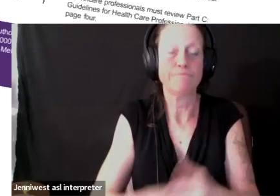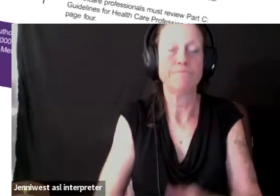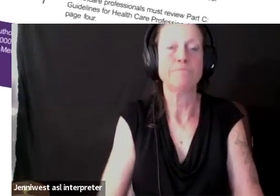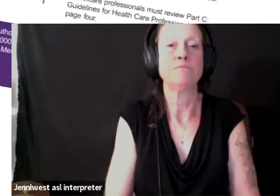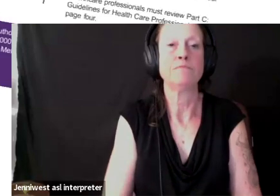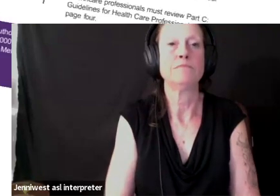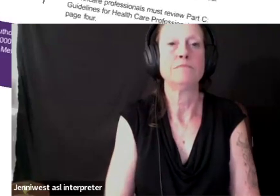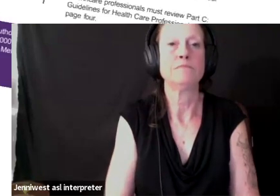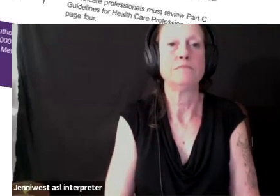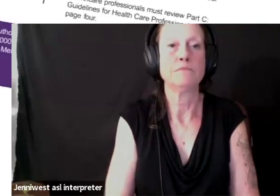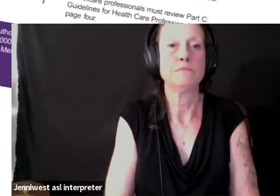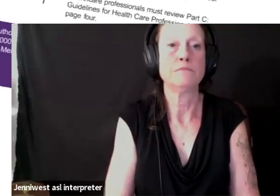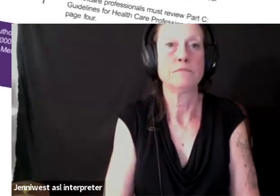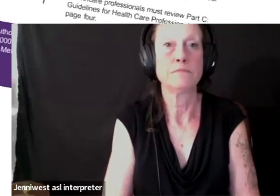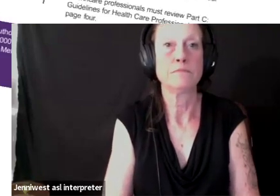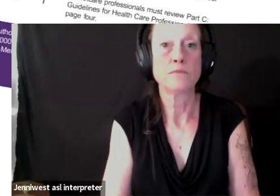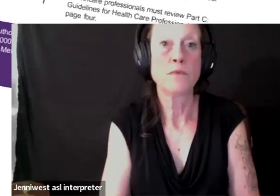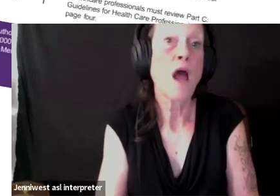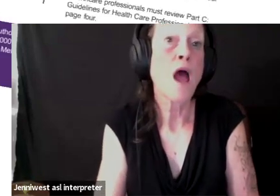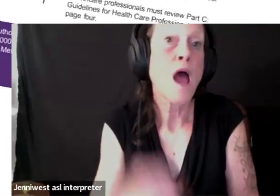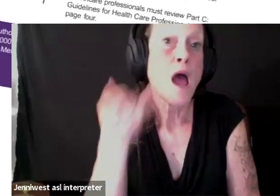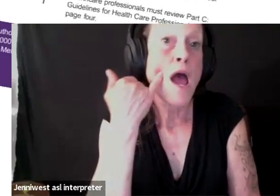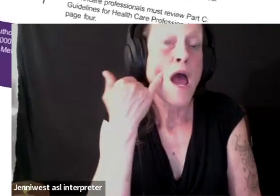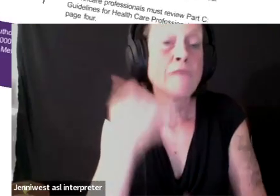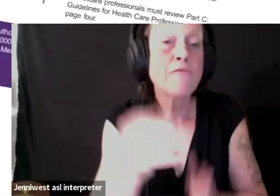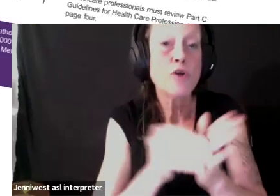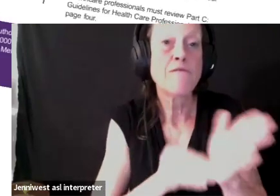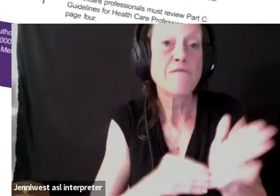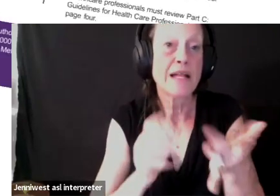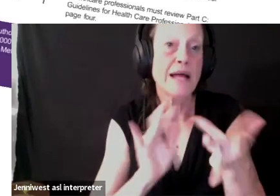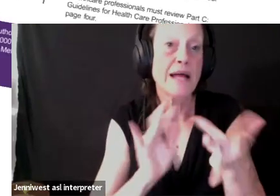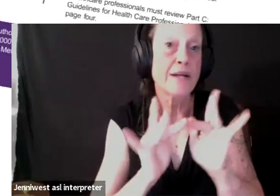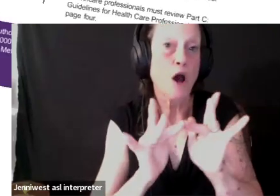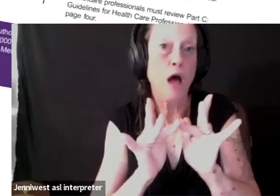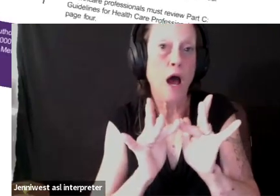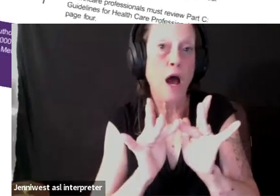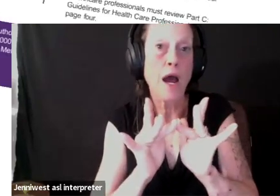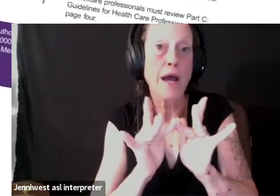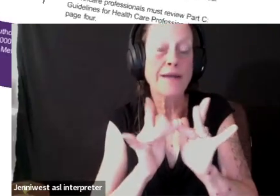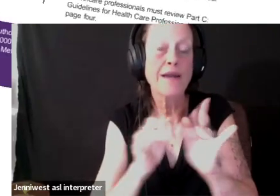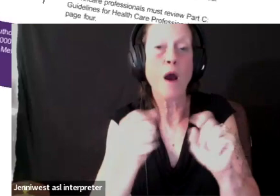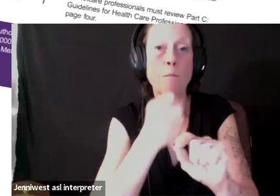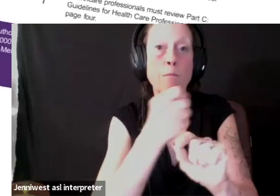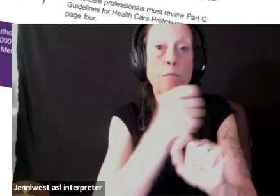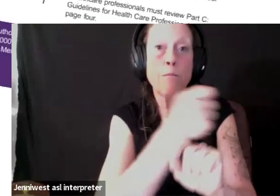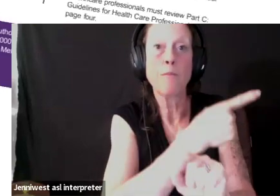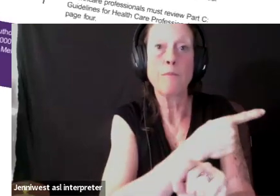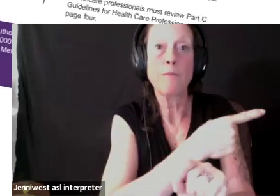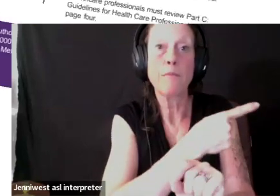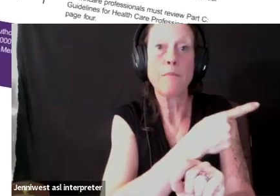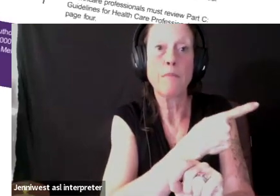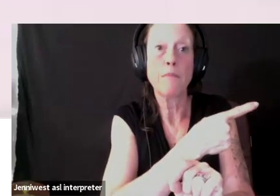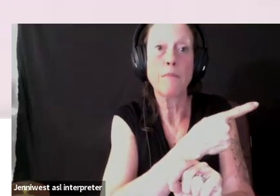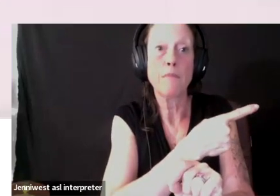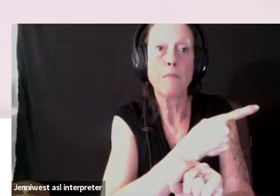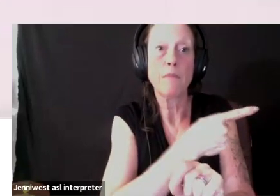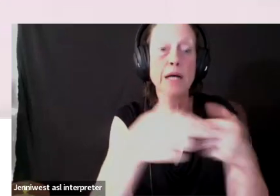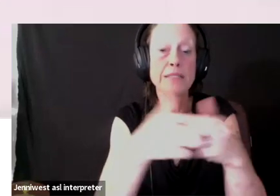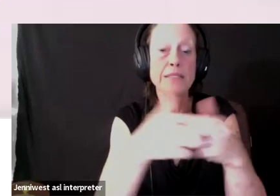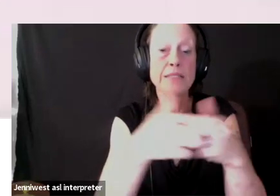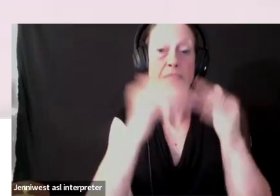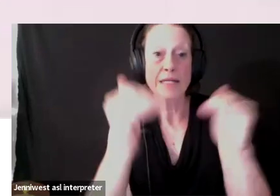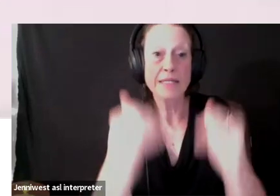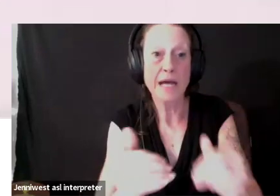customer or the person is in school and they have a school psychologist can complete